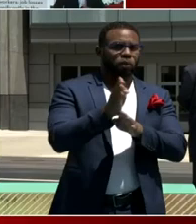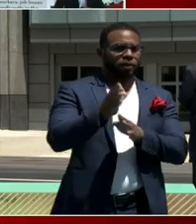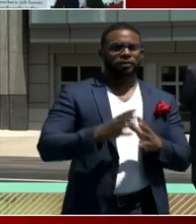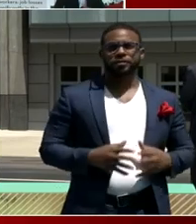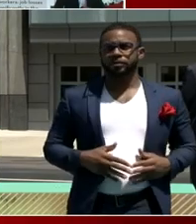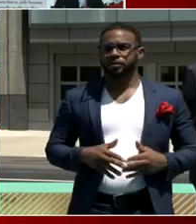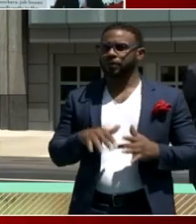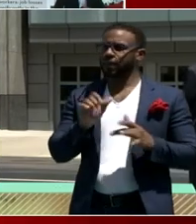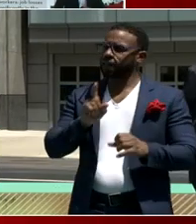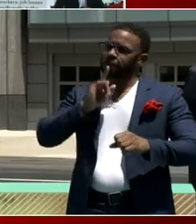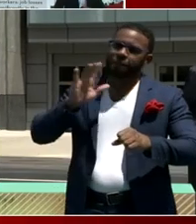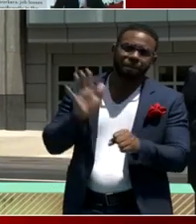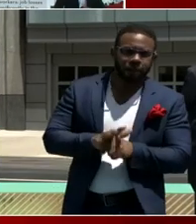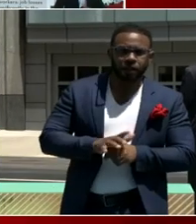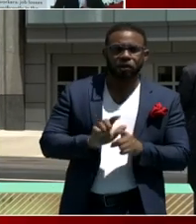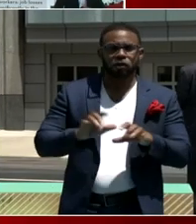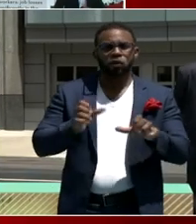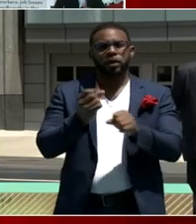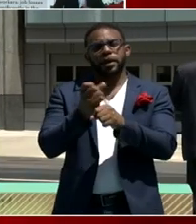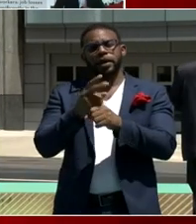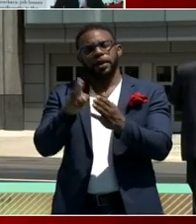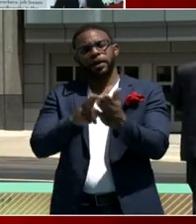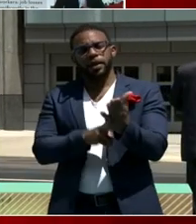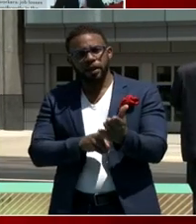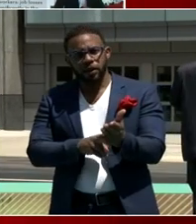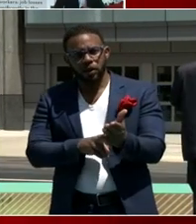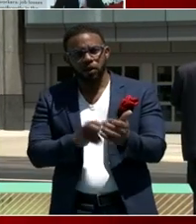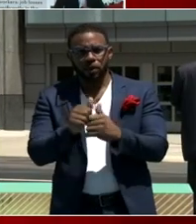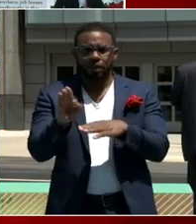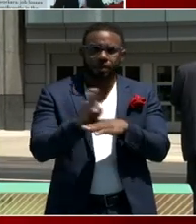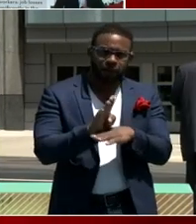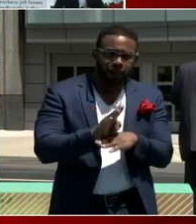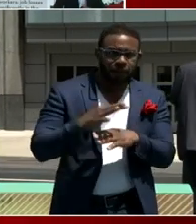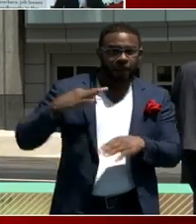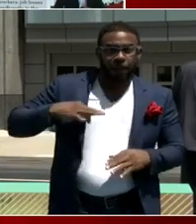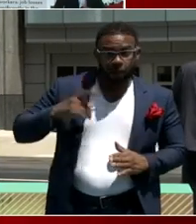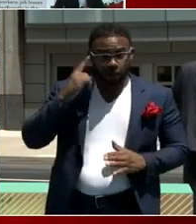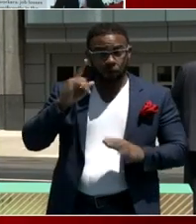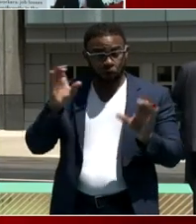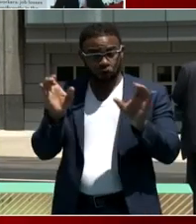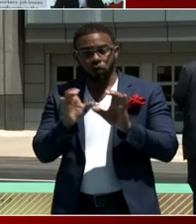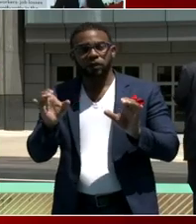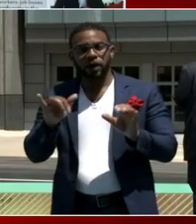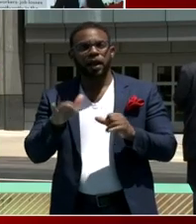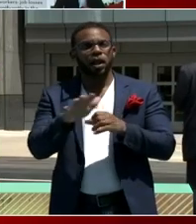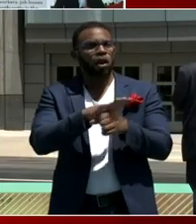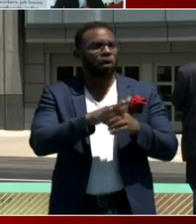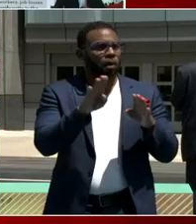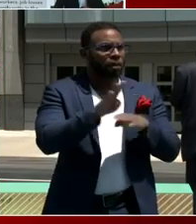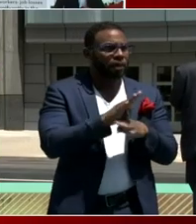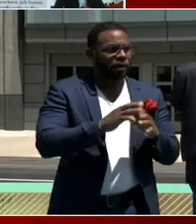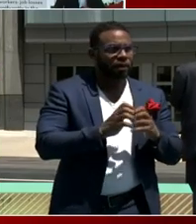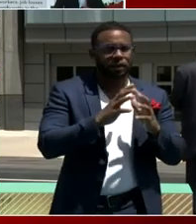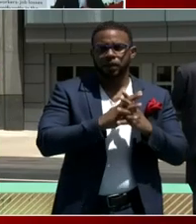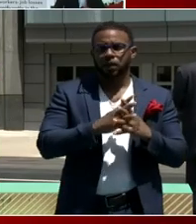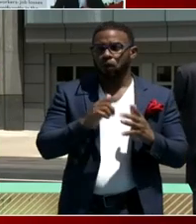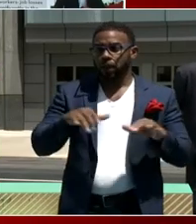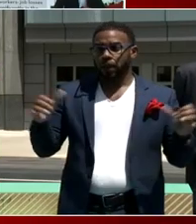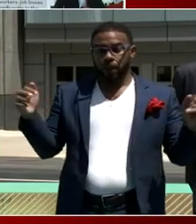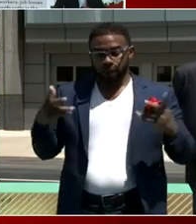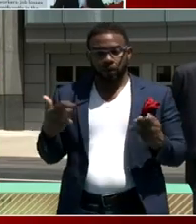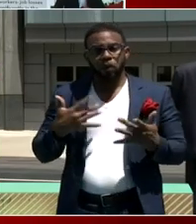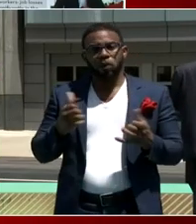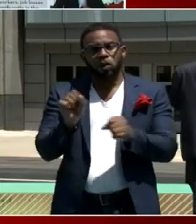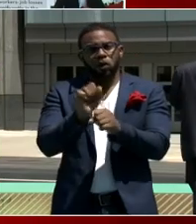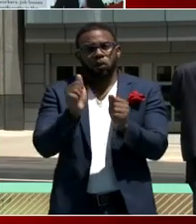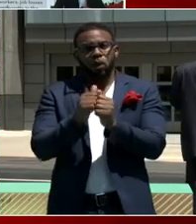careers. They've got to commit to do annual contracting with businesses eligible for certification as local business enterprises. So when they come here, we